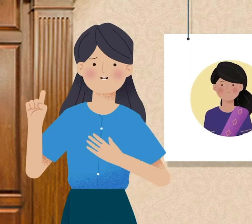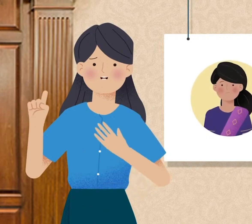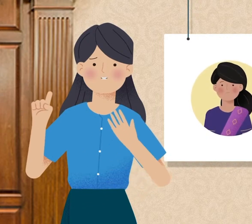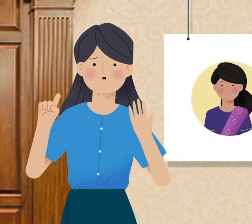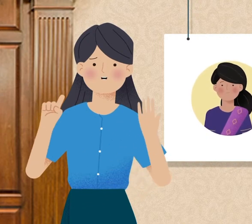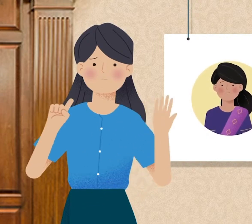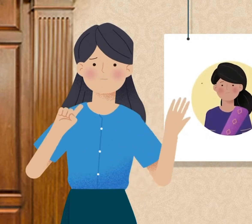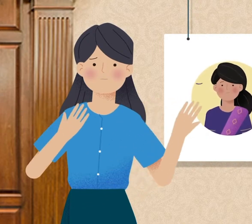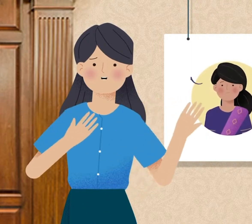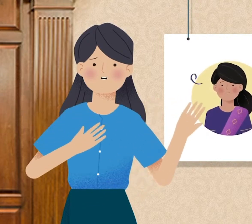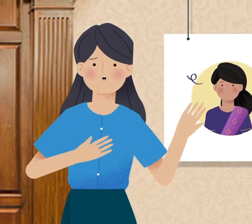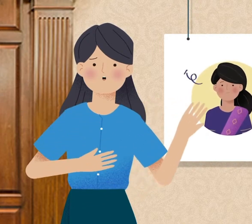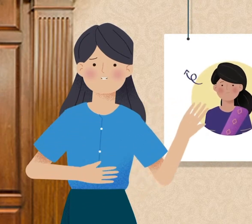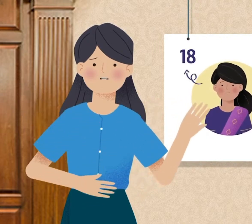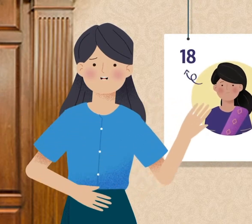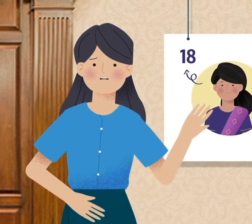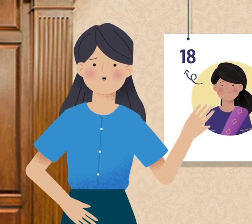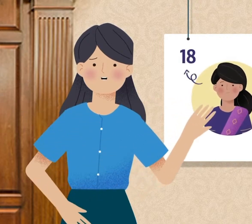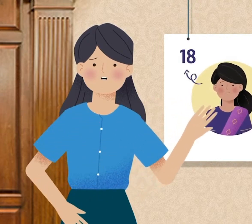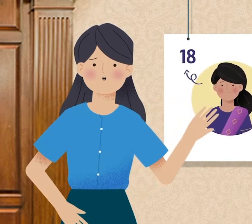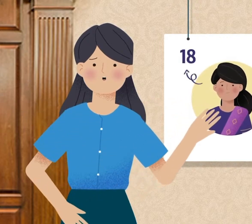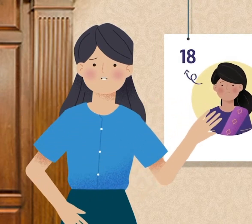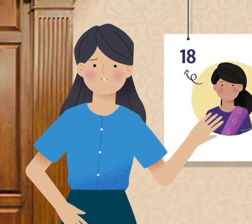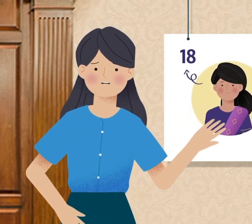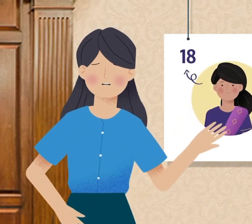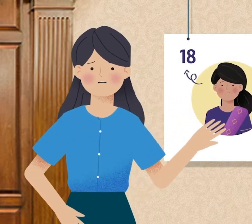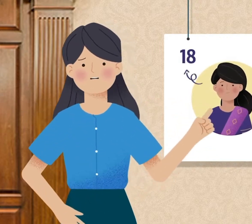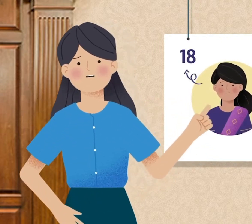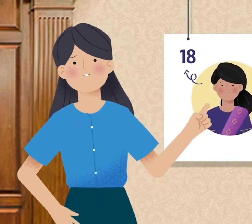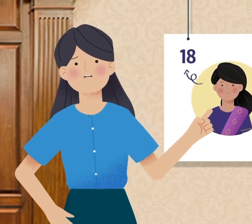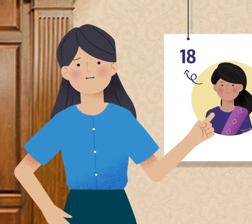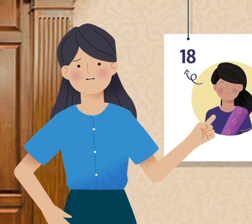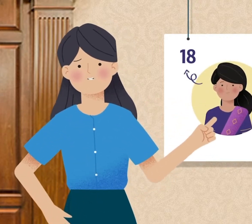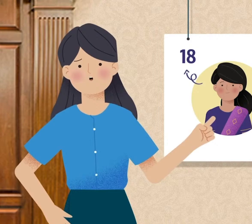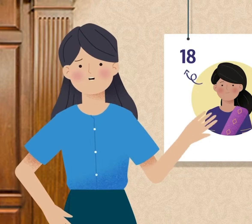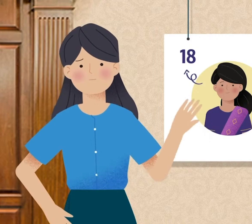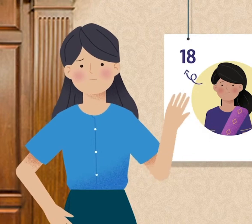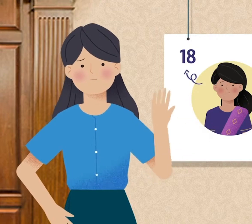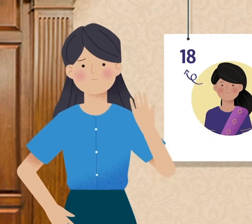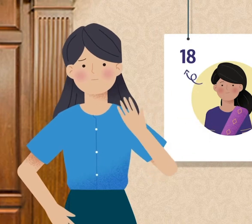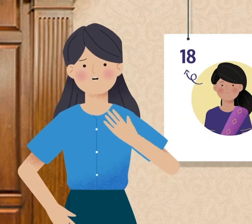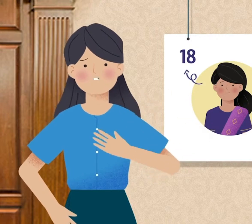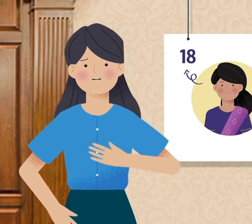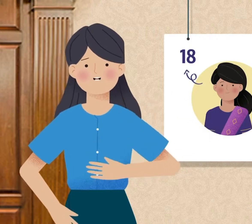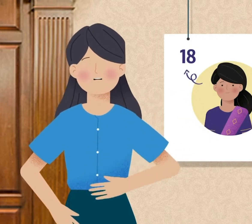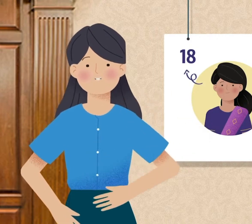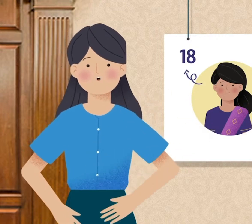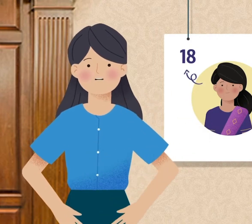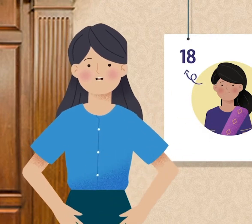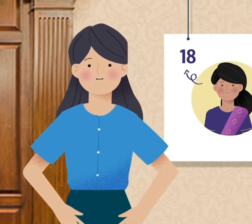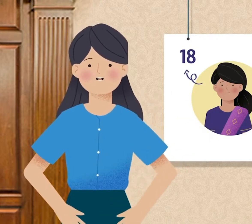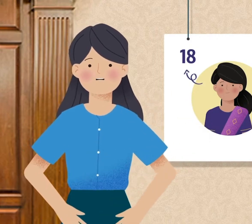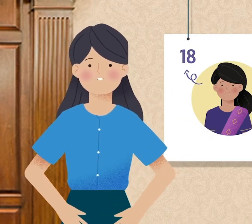aimed at protecting young people, such as laws with a high age of consent to have sex, can actually criminalize adolescents